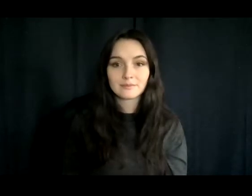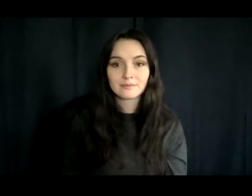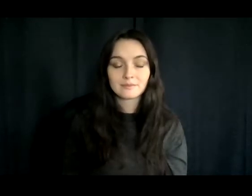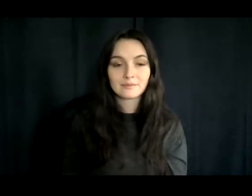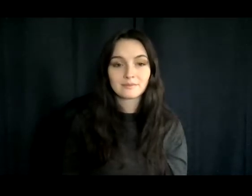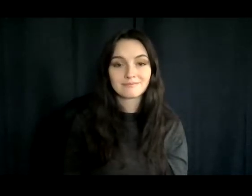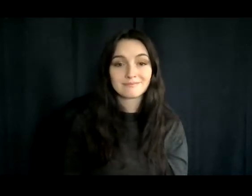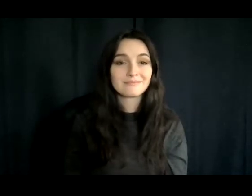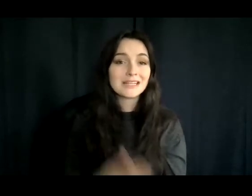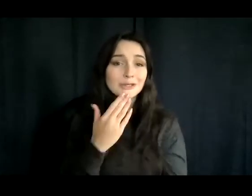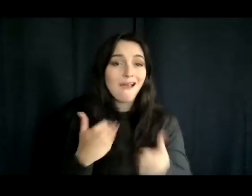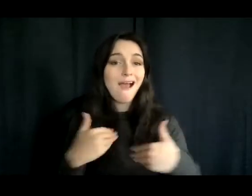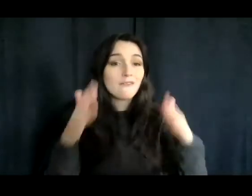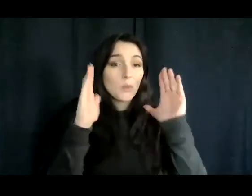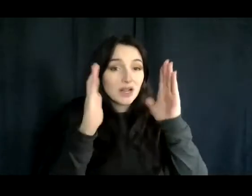Pretty